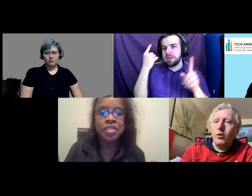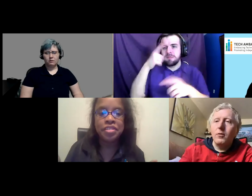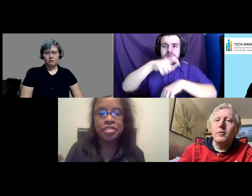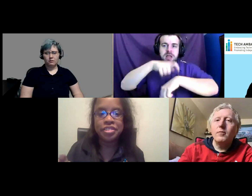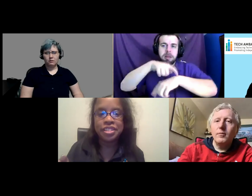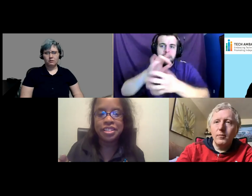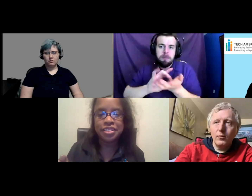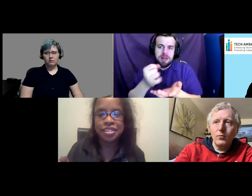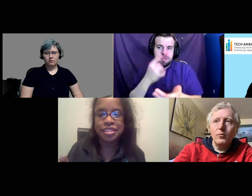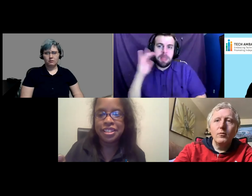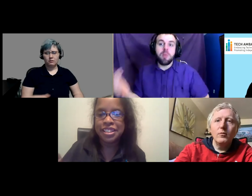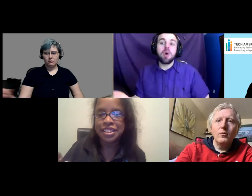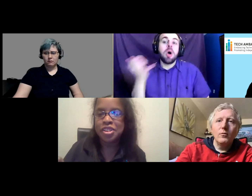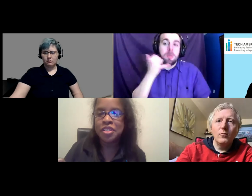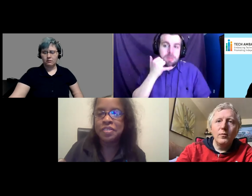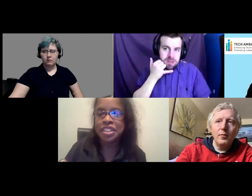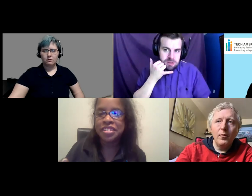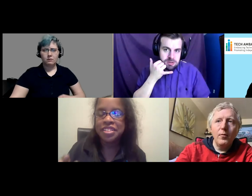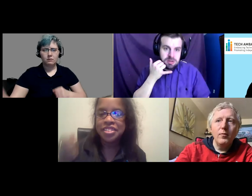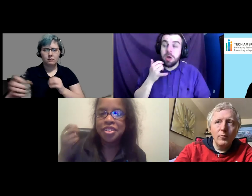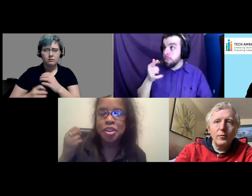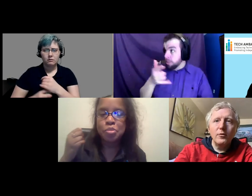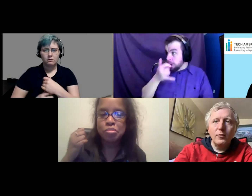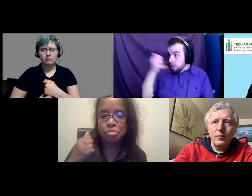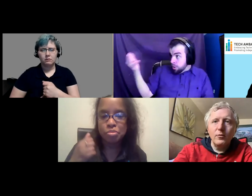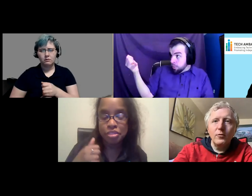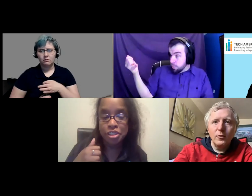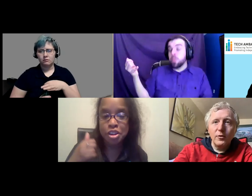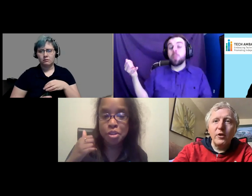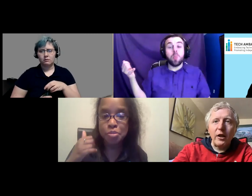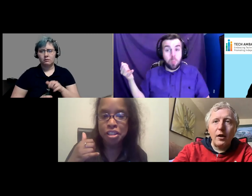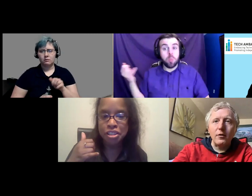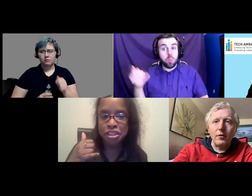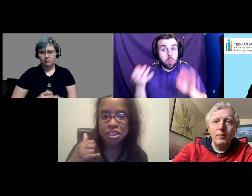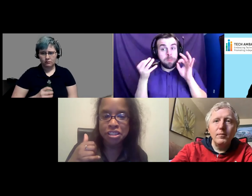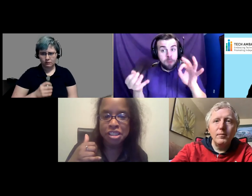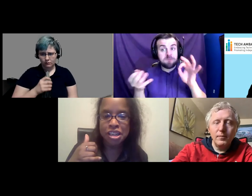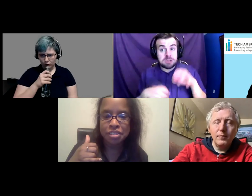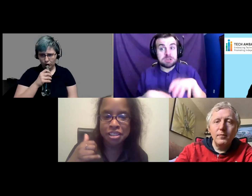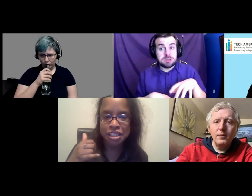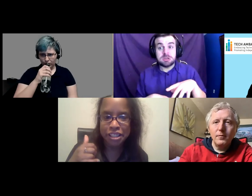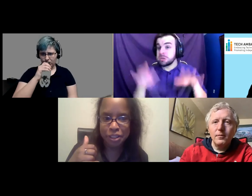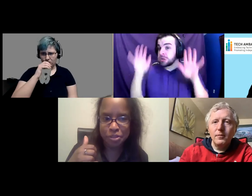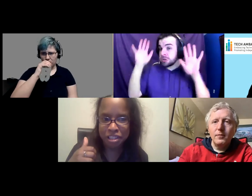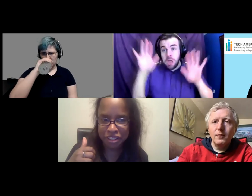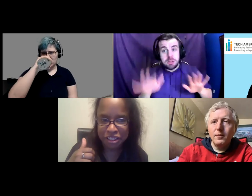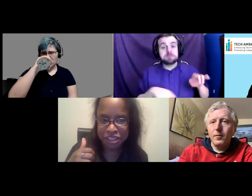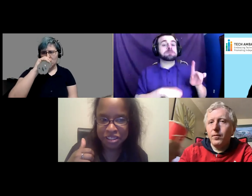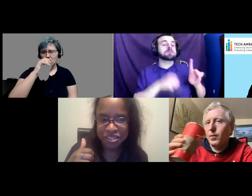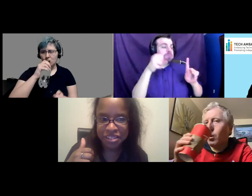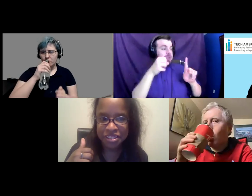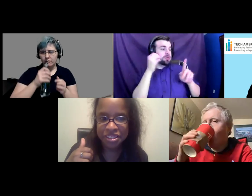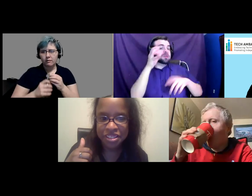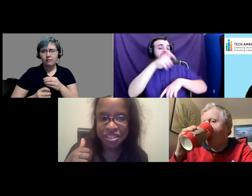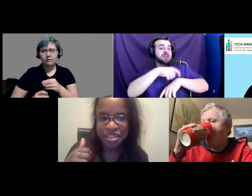So They call you? yeah, they Okay. call. That's They'll perfect. They'll go, That's Marci, awesome. it's time to take your medicine.